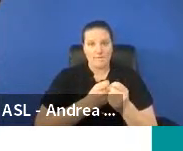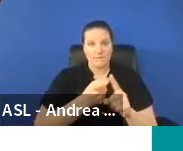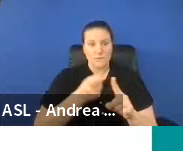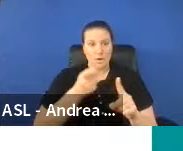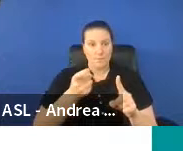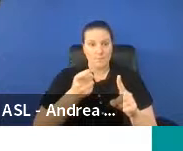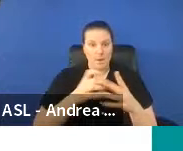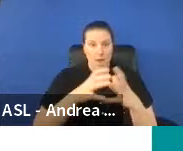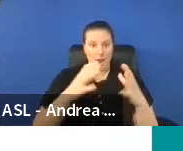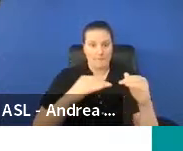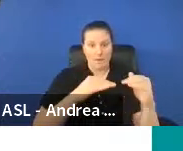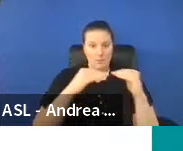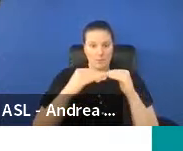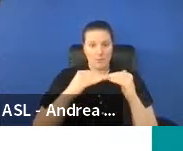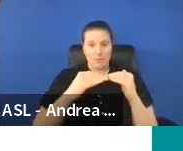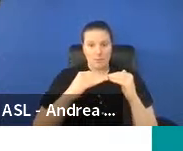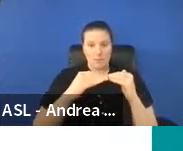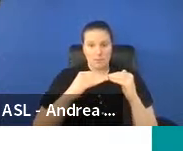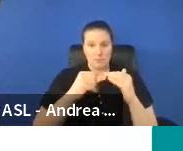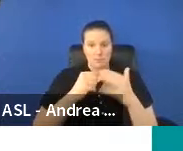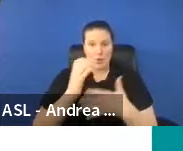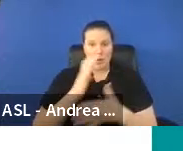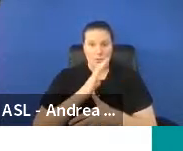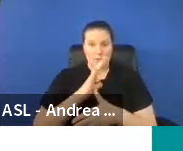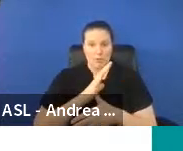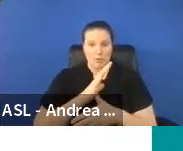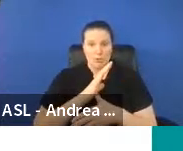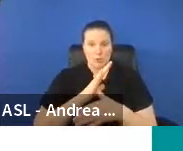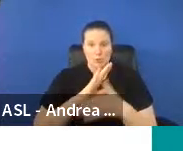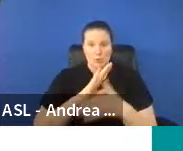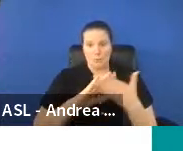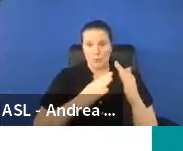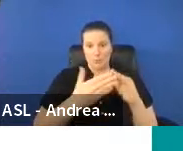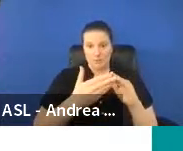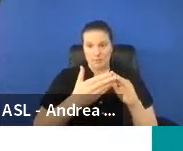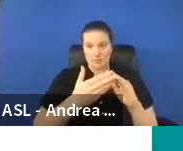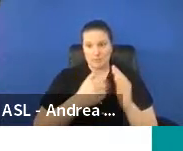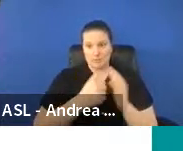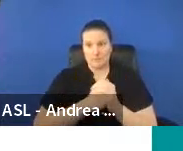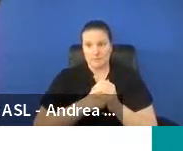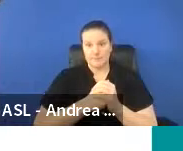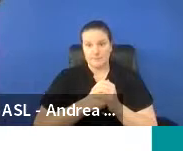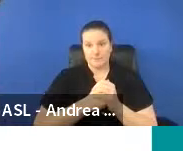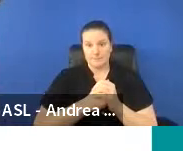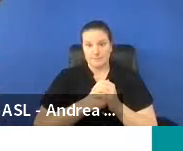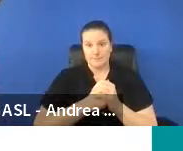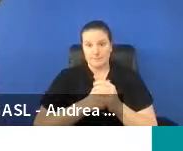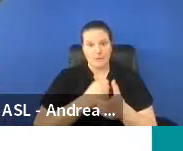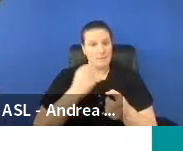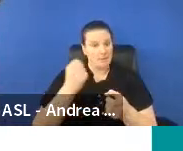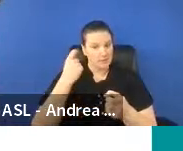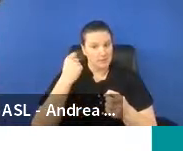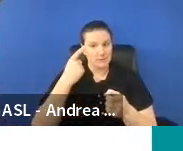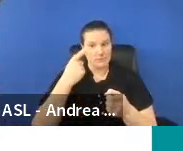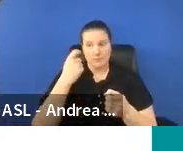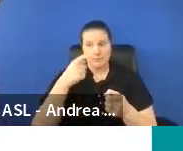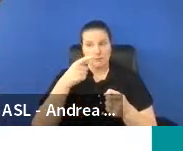a lot of our equity priority centered communities, which makes sense because they're the ones,